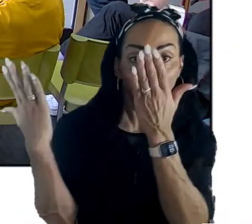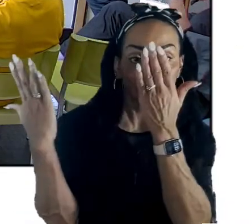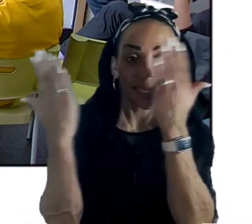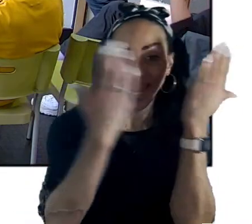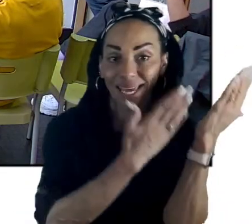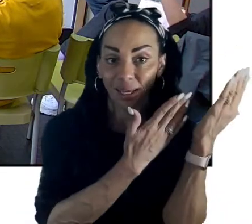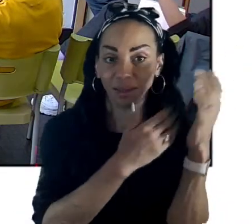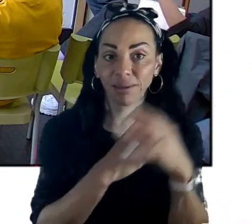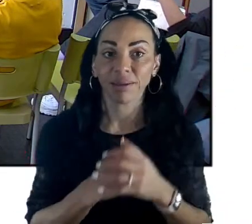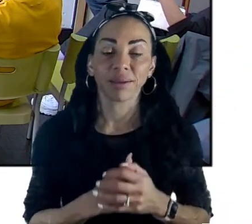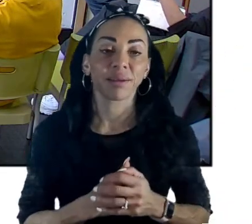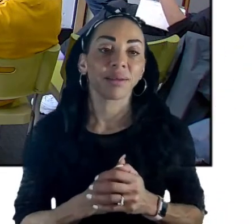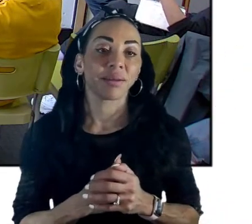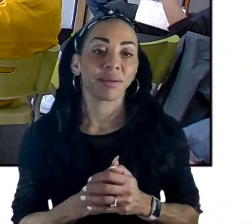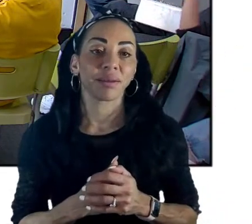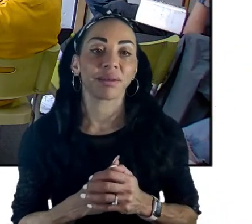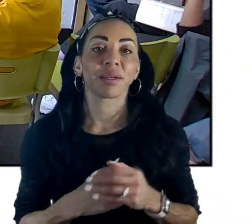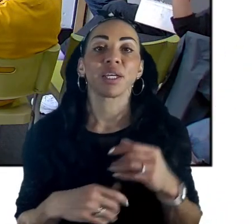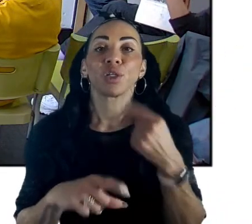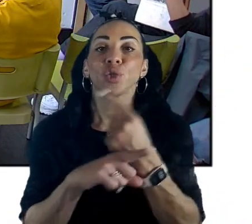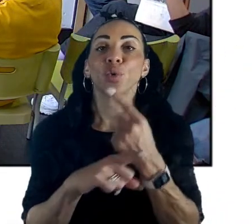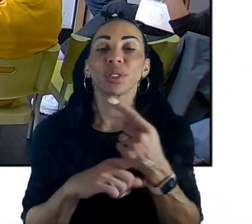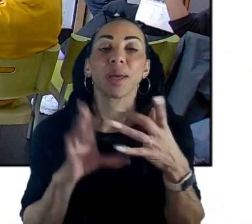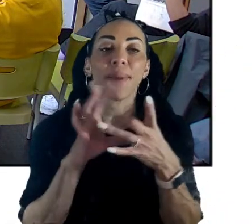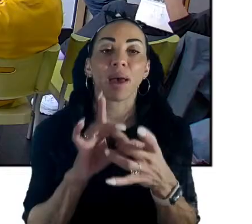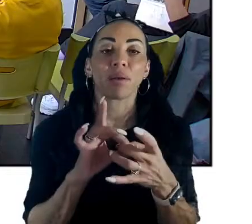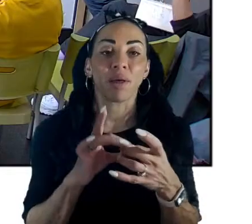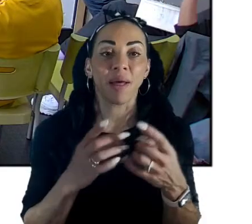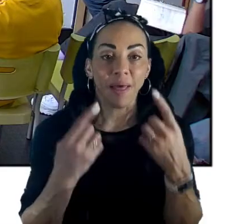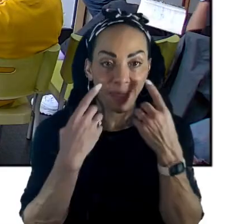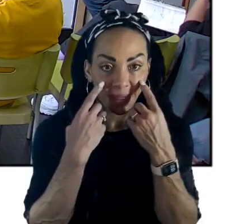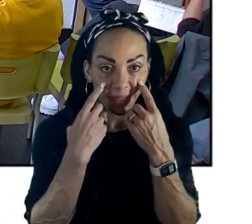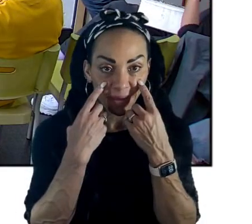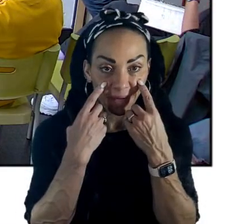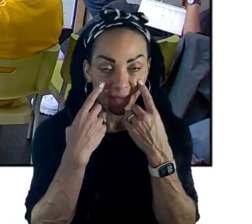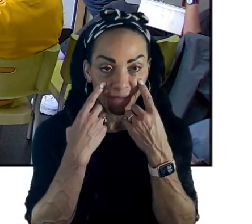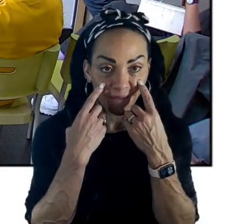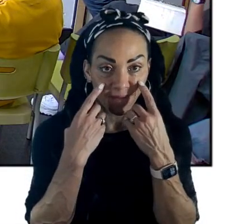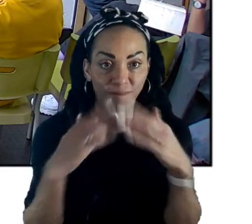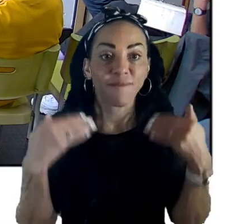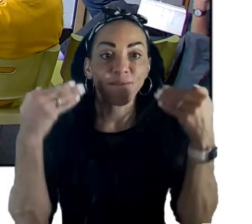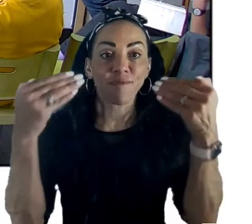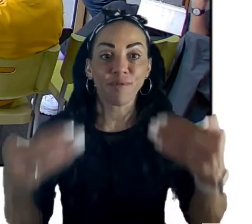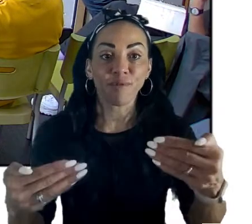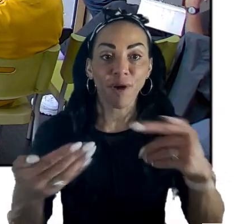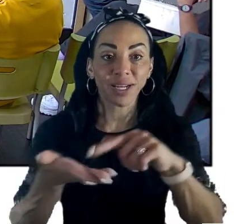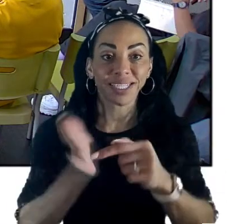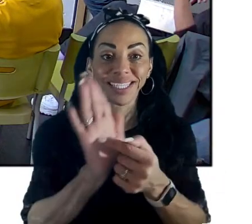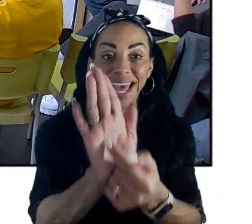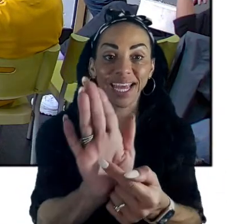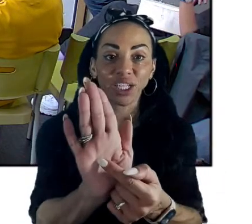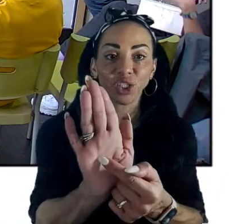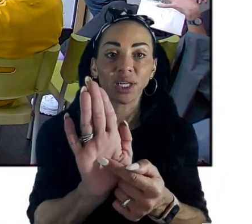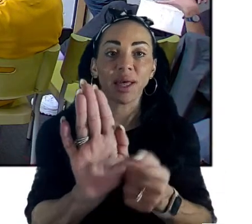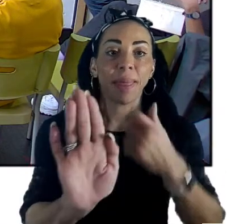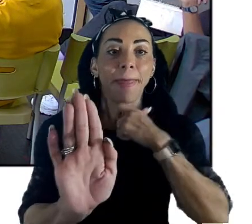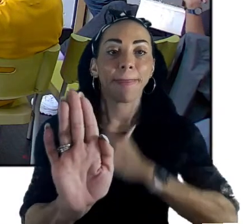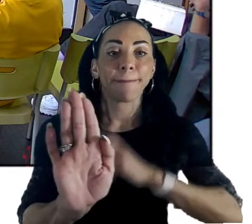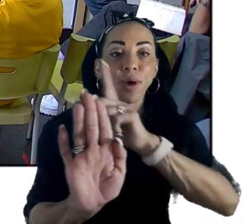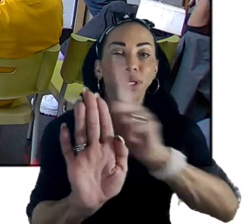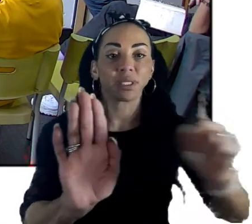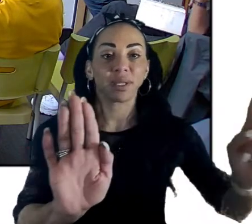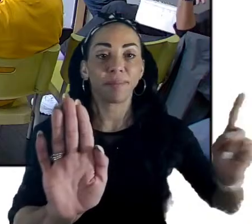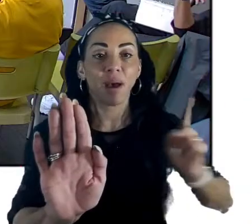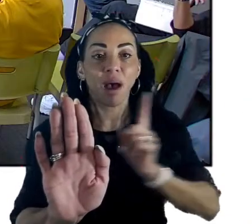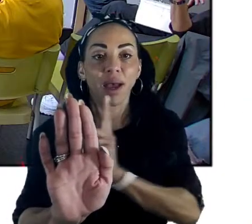talks about the front stage that you project on, and then the person behind that is gathering up